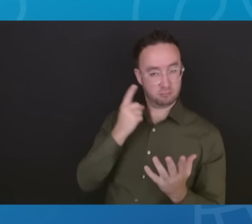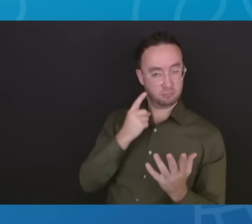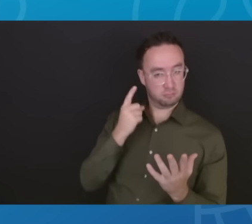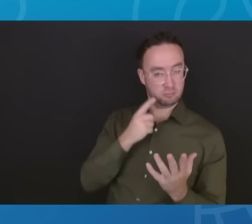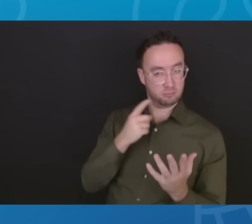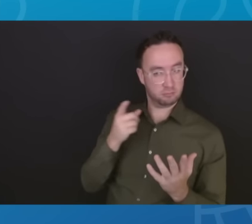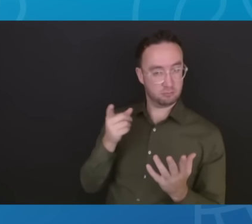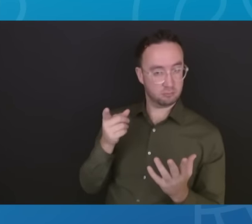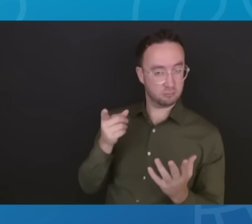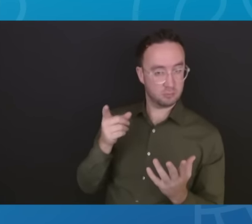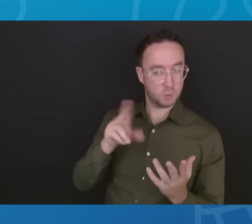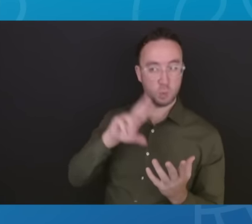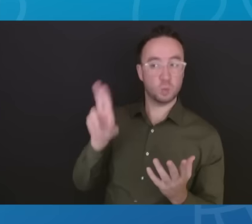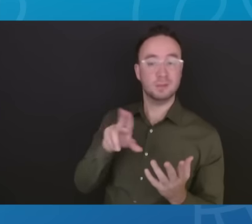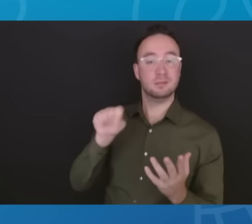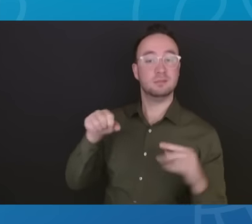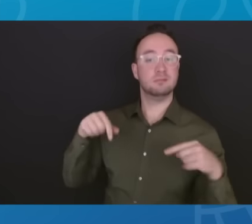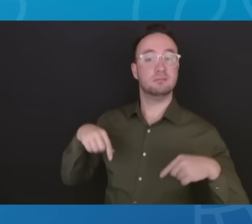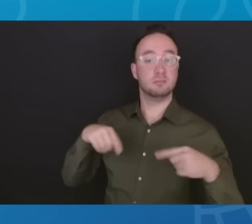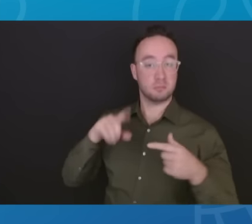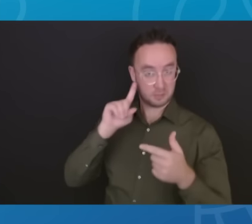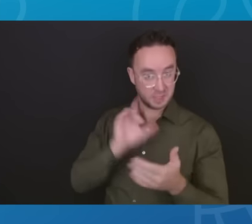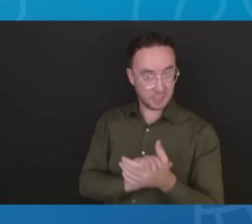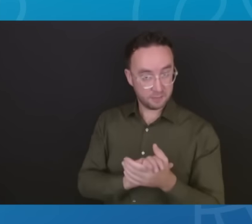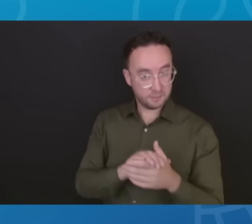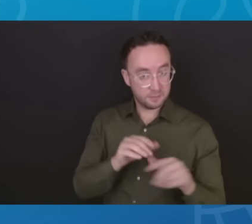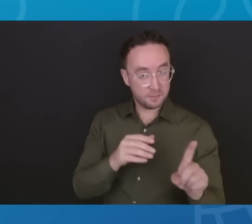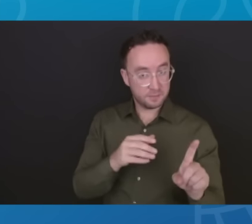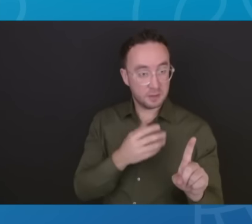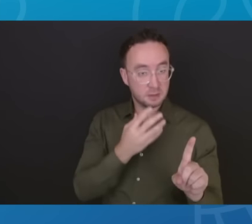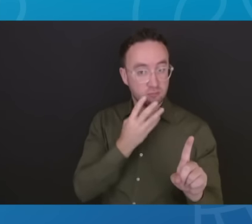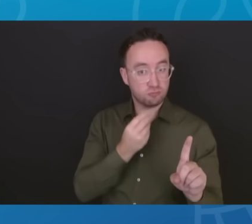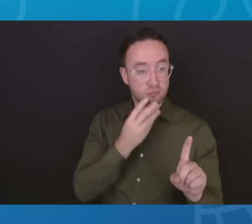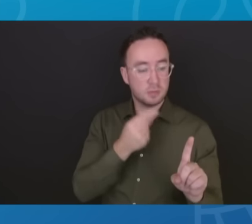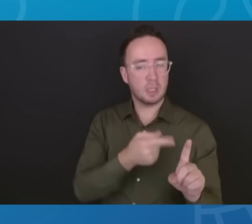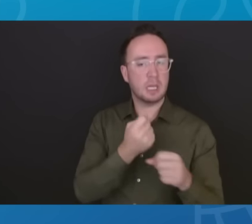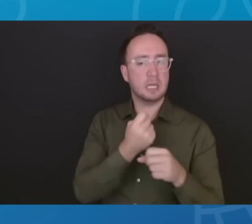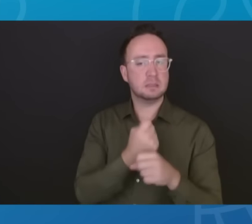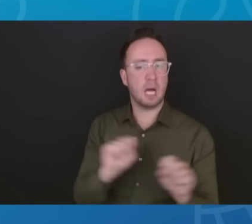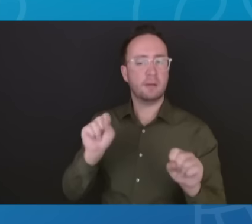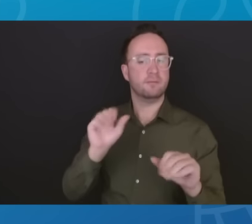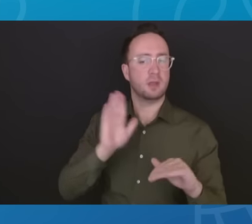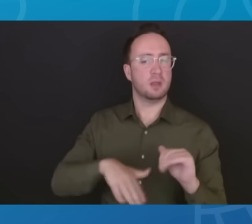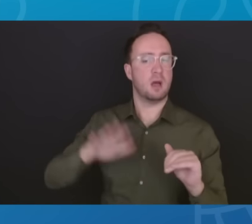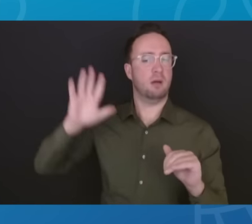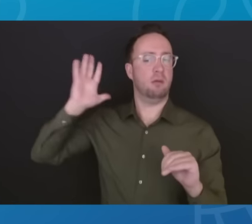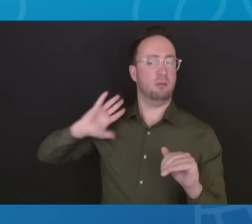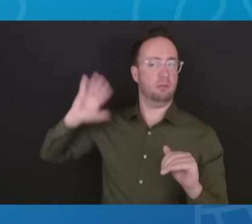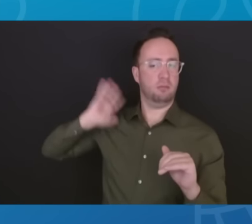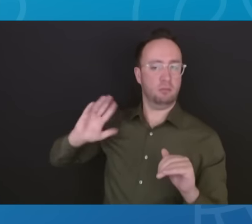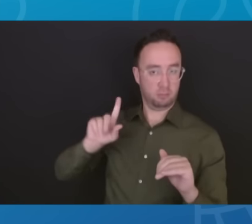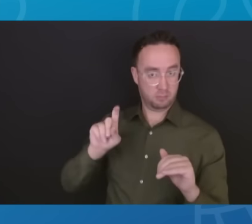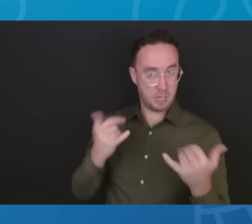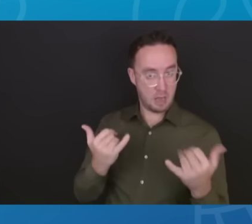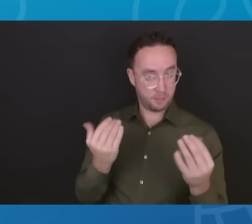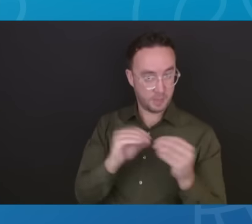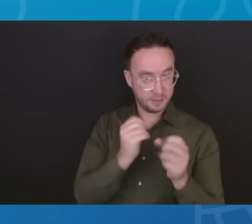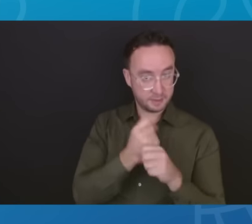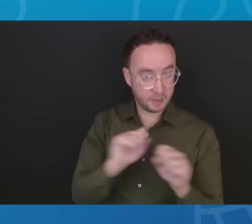safer today than before the start of this? And given the United States has supported